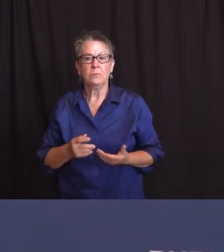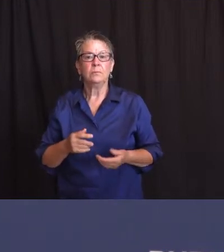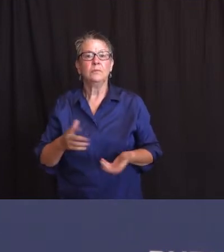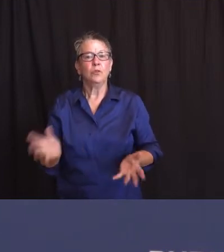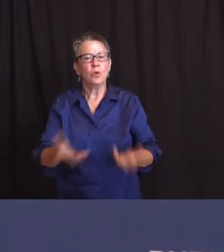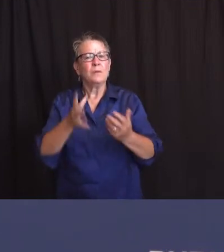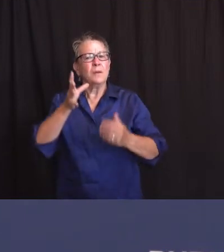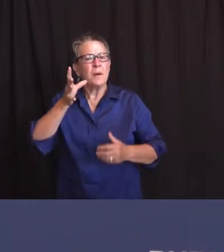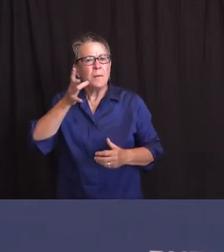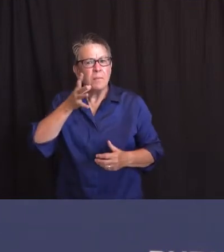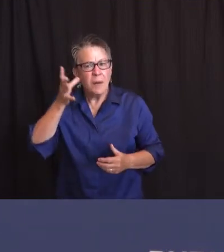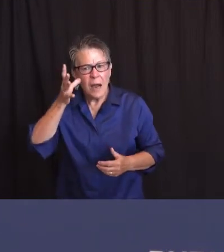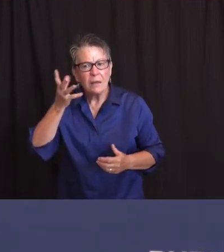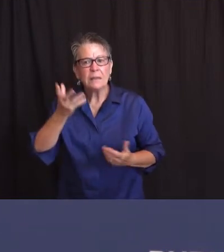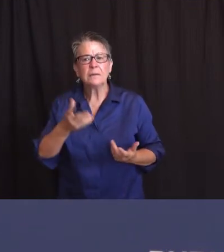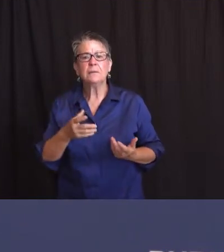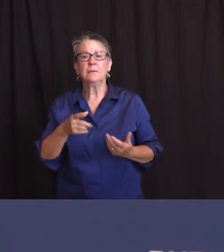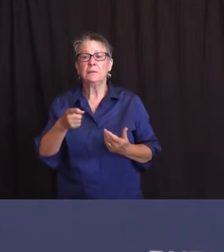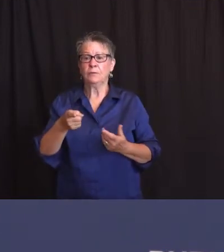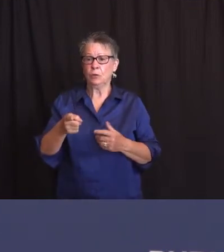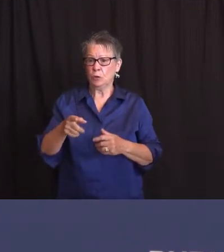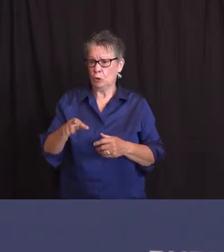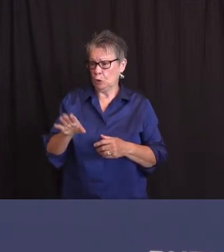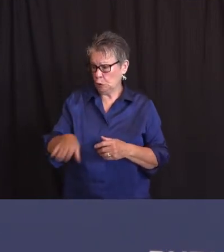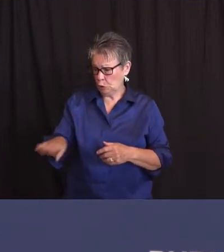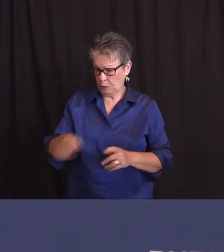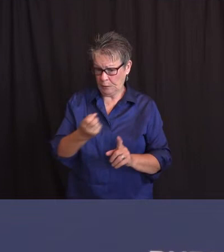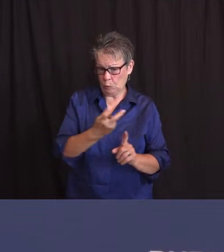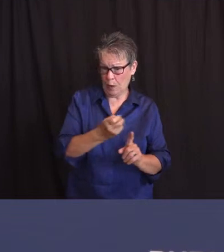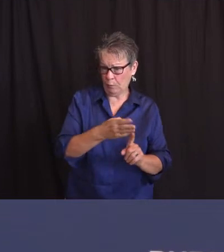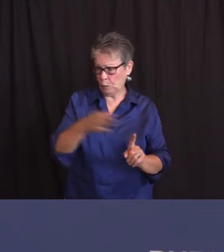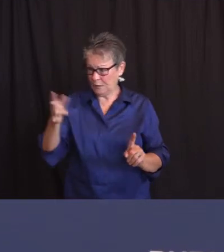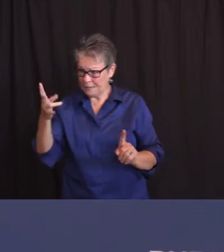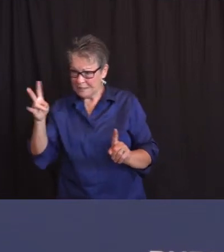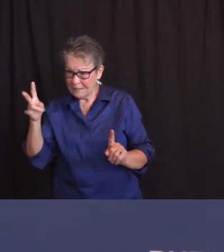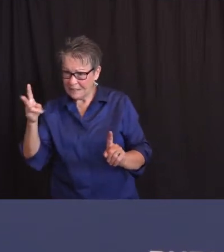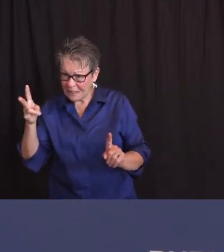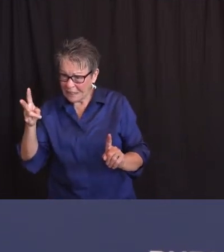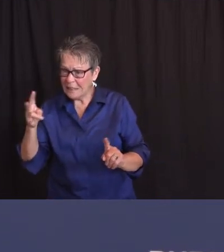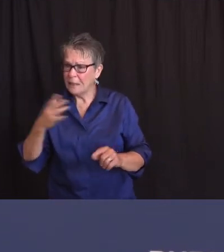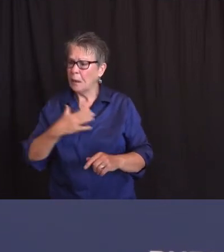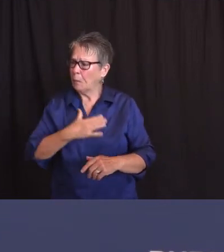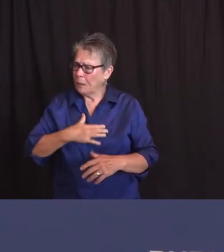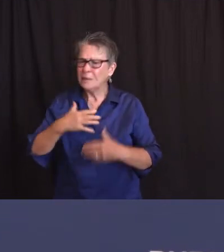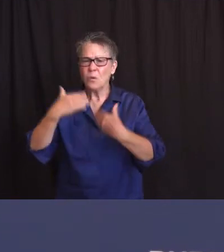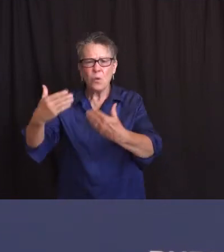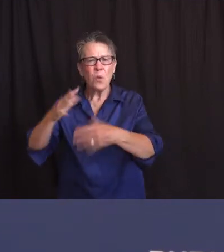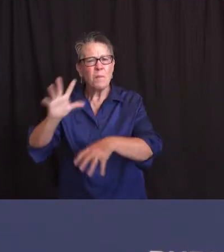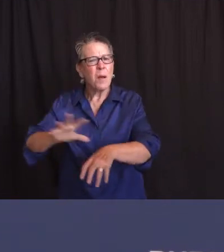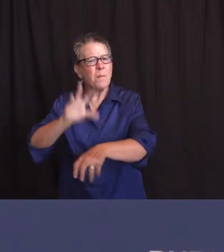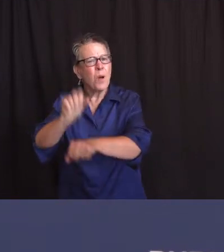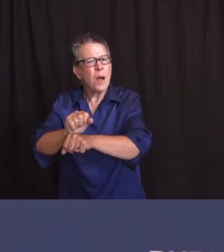fully vaccinated when the school year begins. Visit